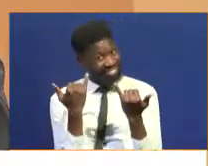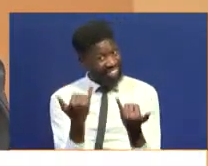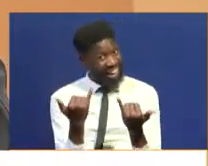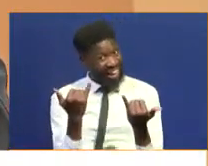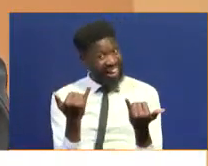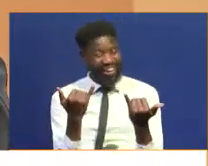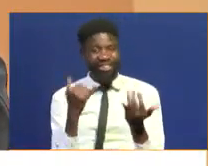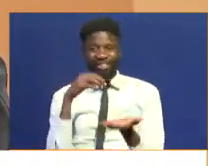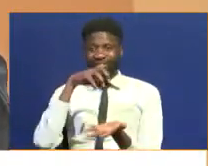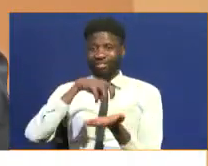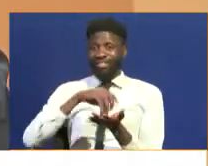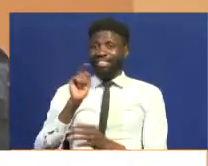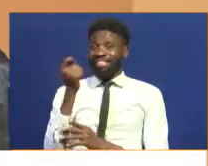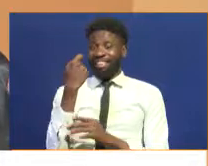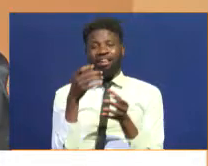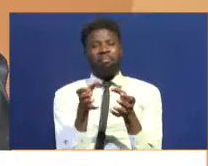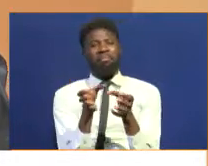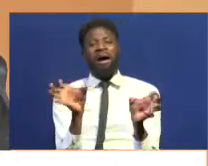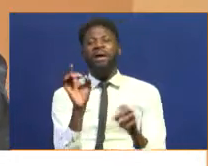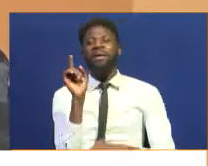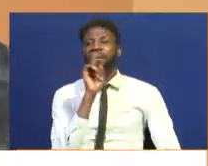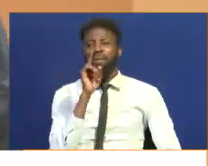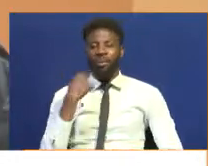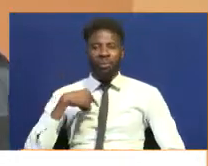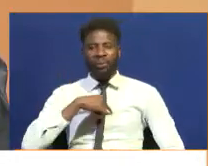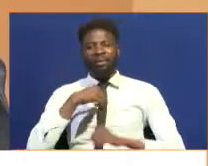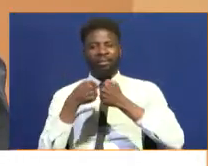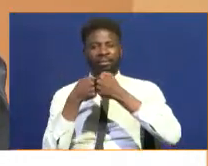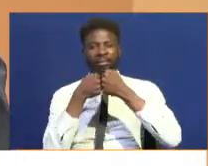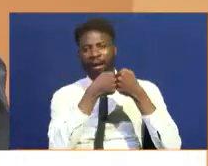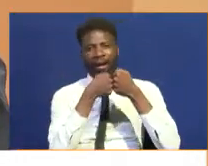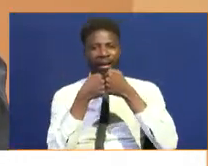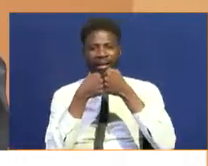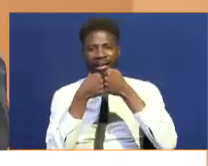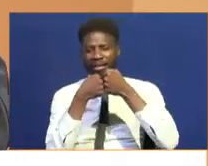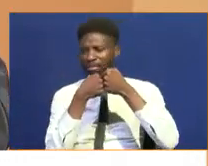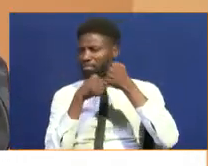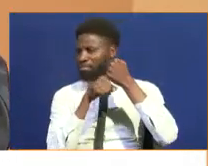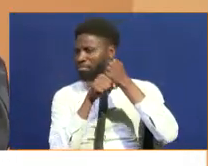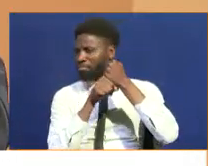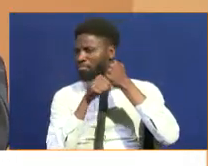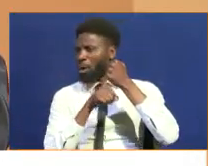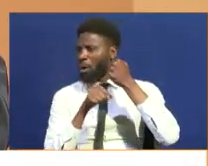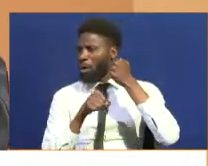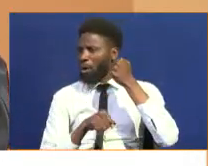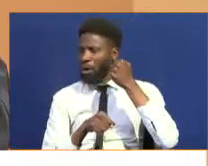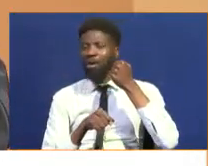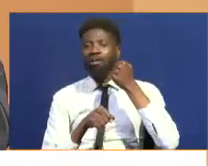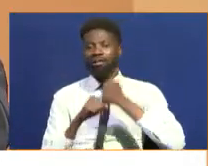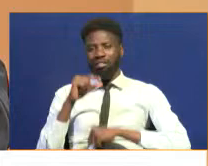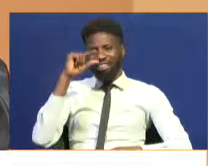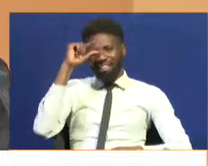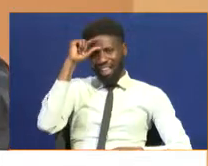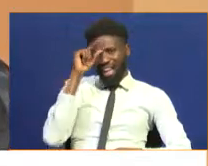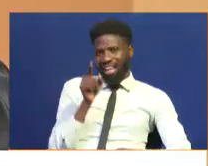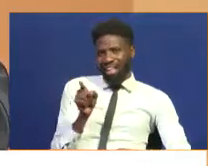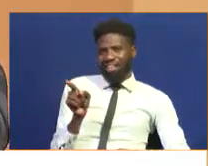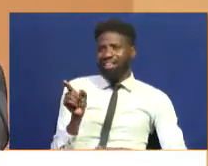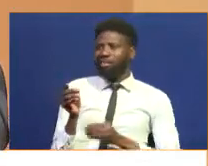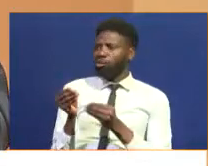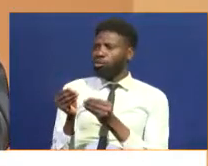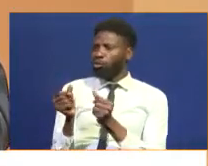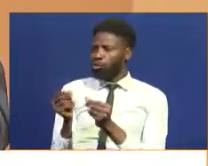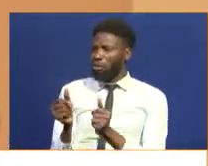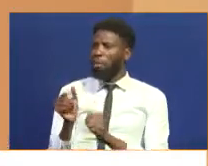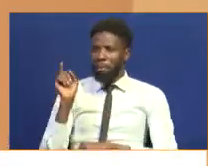You know, we have other challenges which we have to address, which the government has to address. In a way, I can assure you that that is going